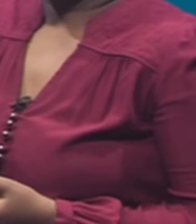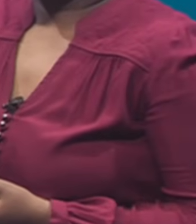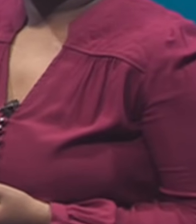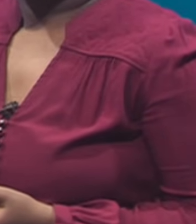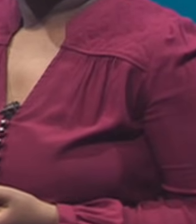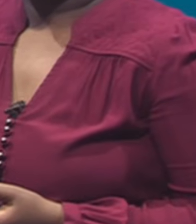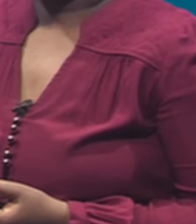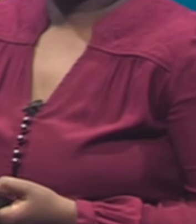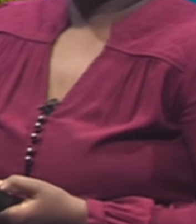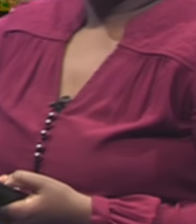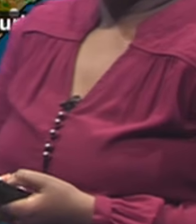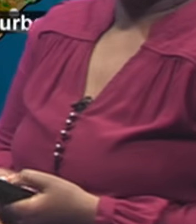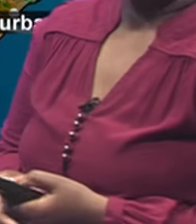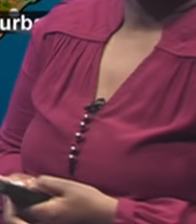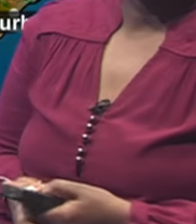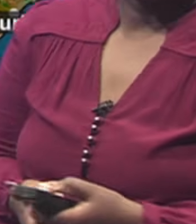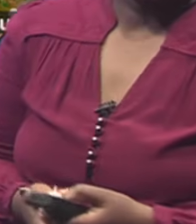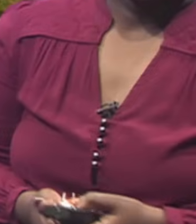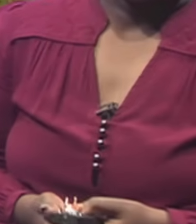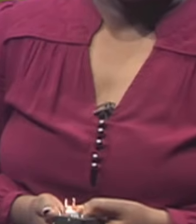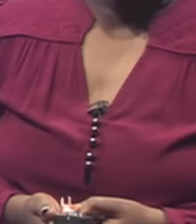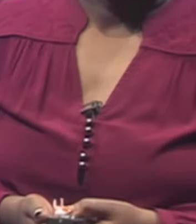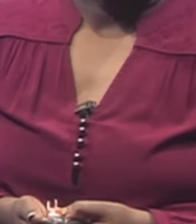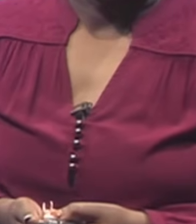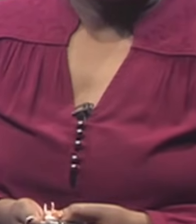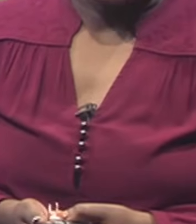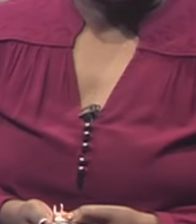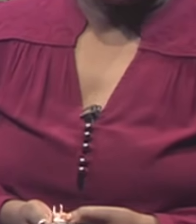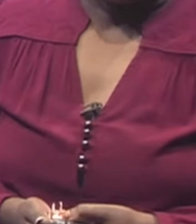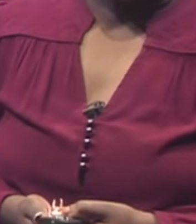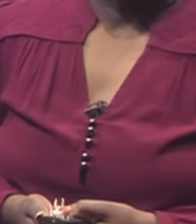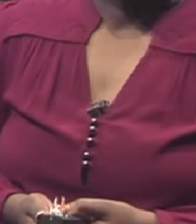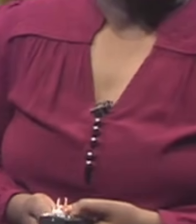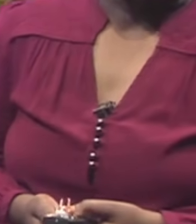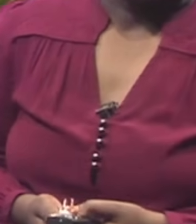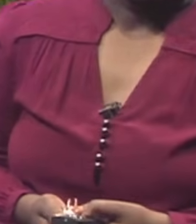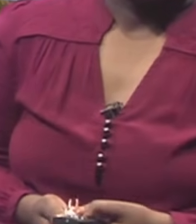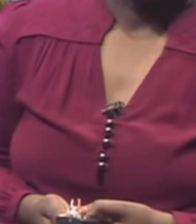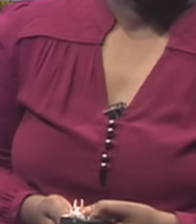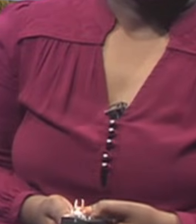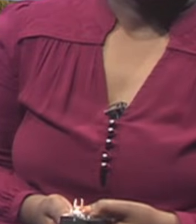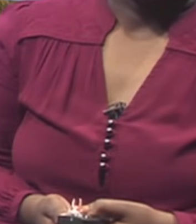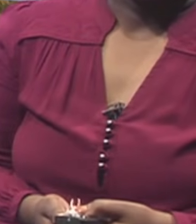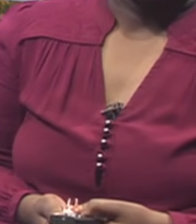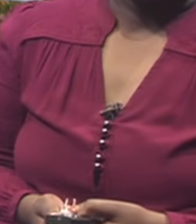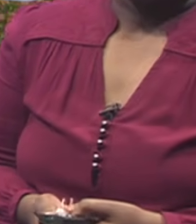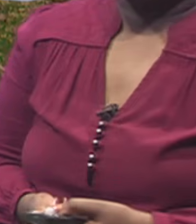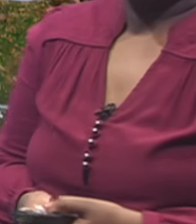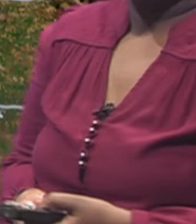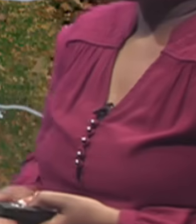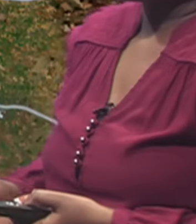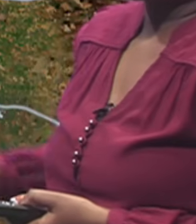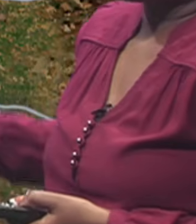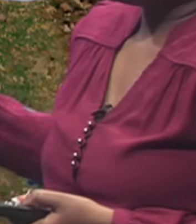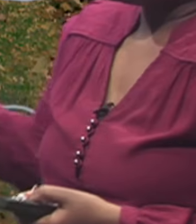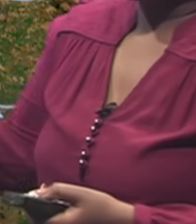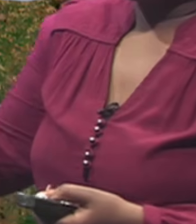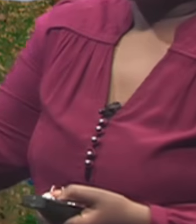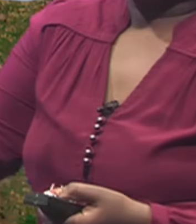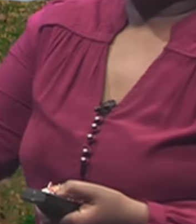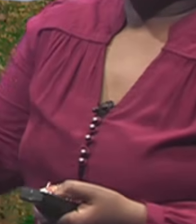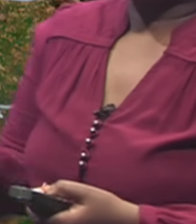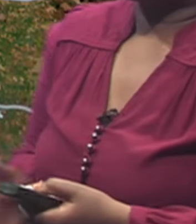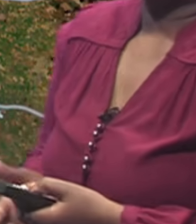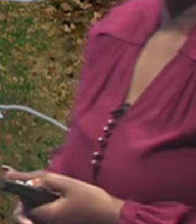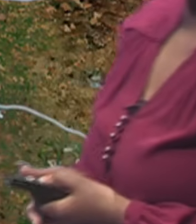ya ka go tloga ka kwa Northern Cape go fitla ka kwa province ya ka kwa Eastern Cape mme re tswela pele re lebelle digrata tsa rona tsa di temperature tsa mabosa re